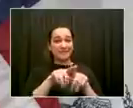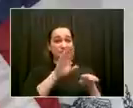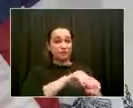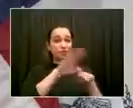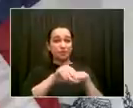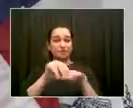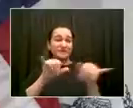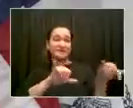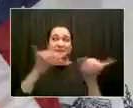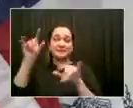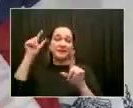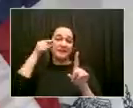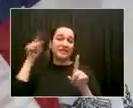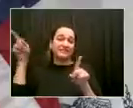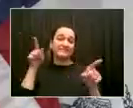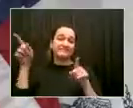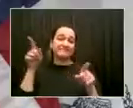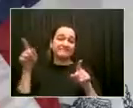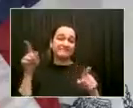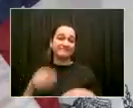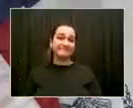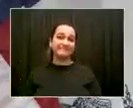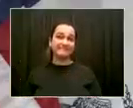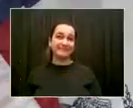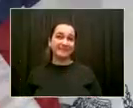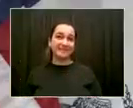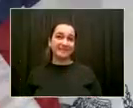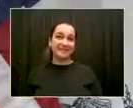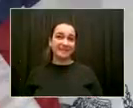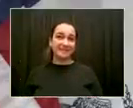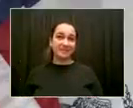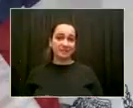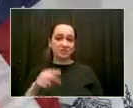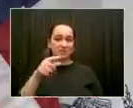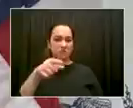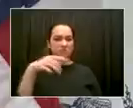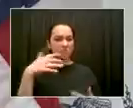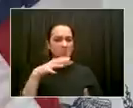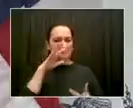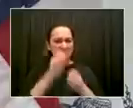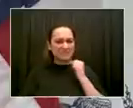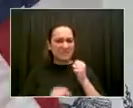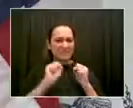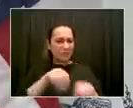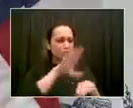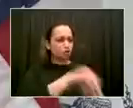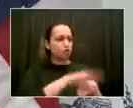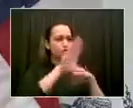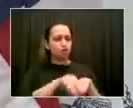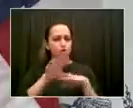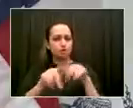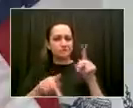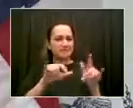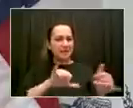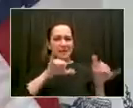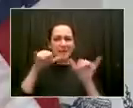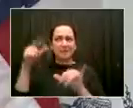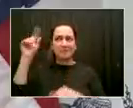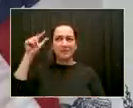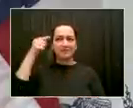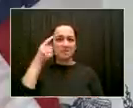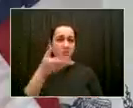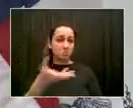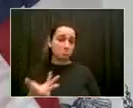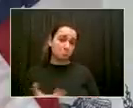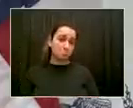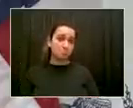insulting, and you leave people questioning their self-doubt oftentimes after interactions with you, especially if things haven't gone exactly to script. So do